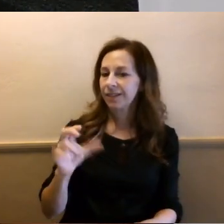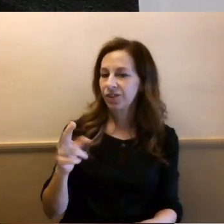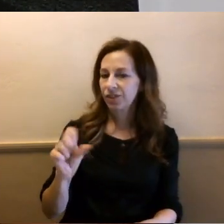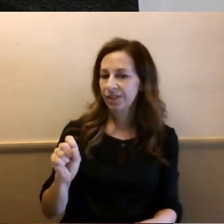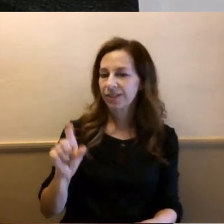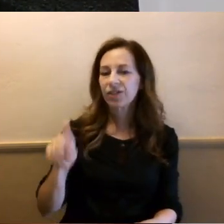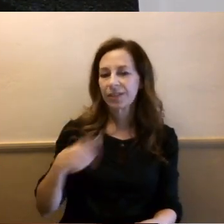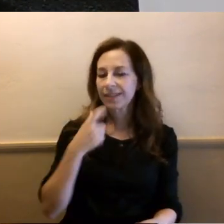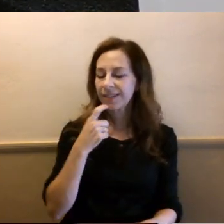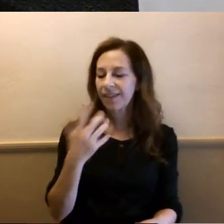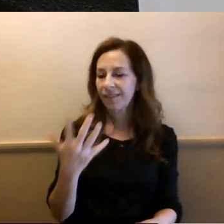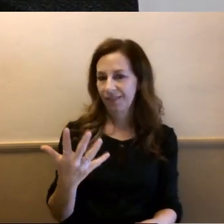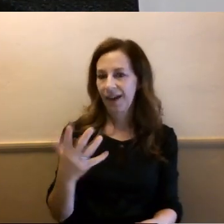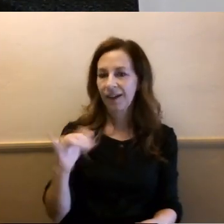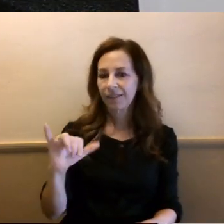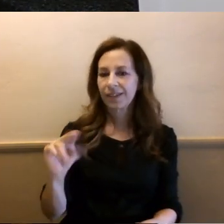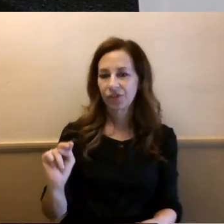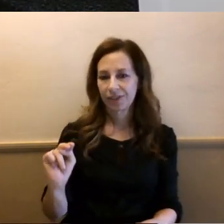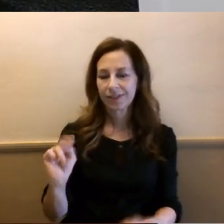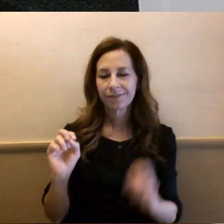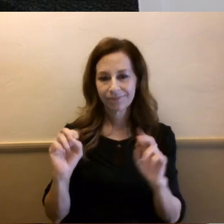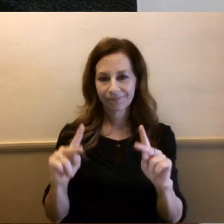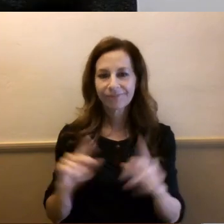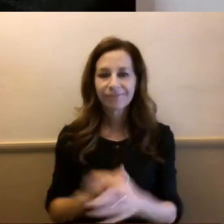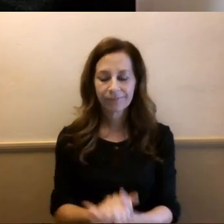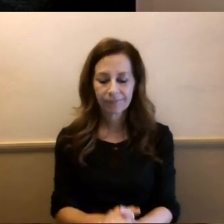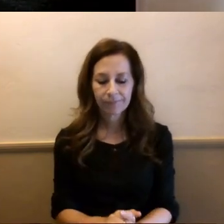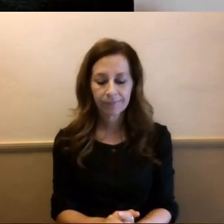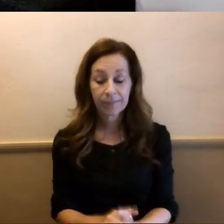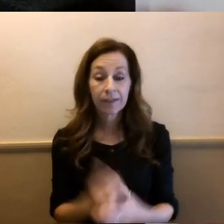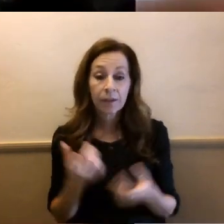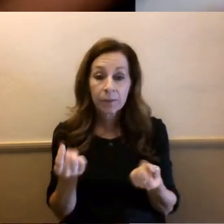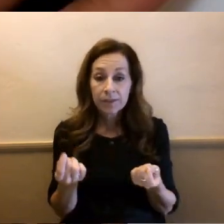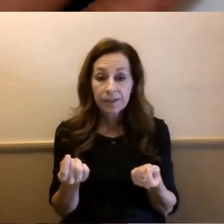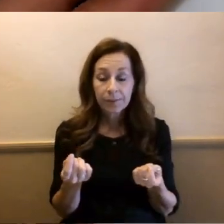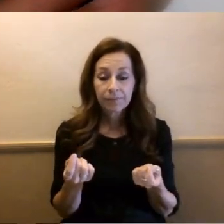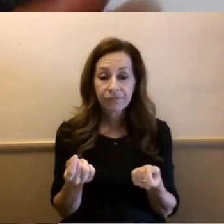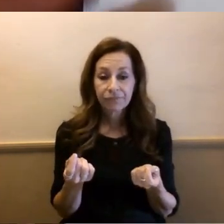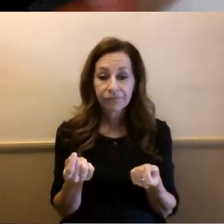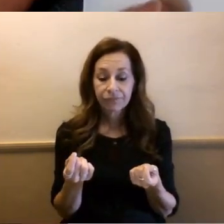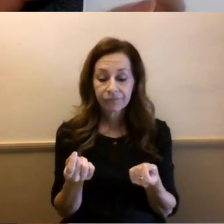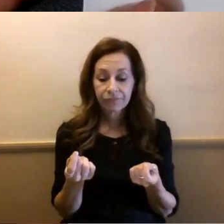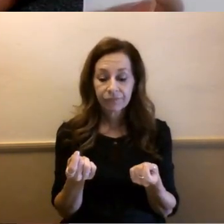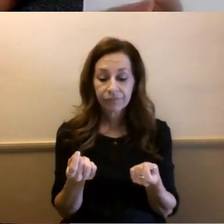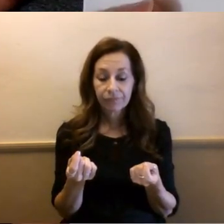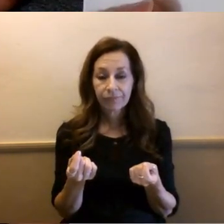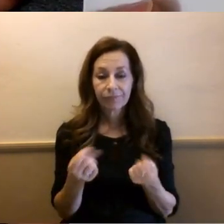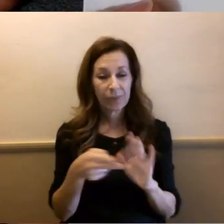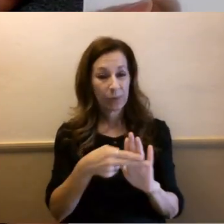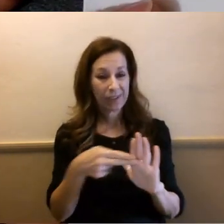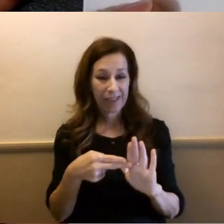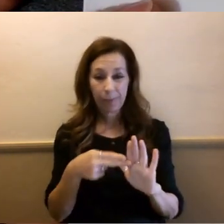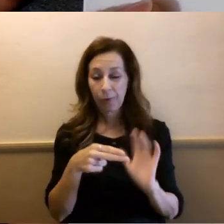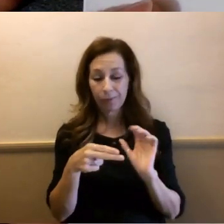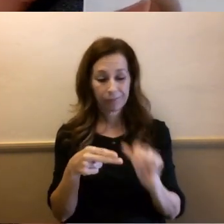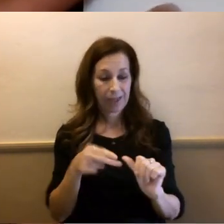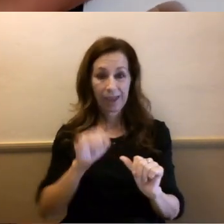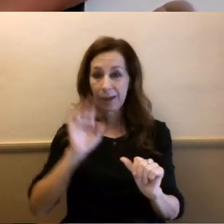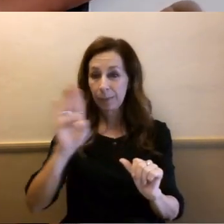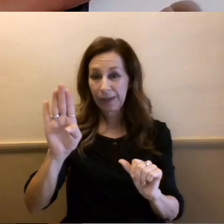it should say 5 inches. Okay, so all we did was assign A or